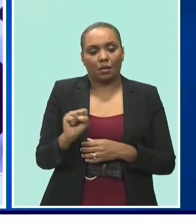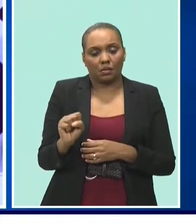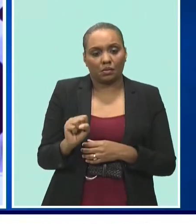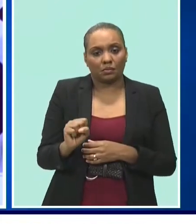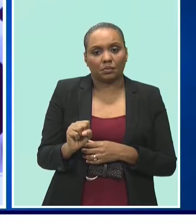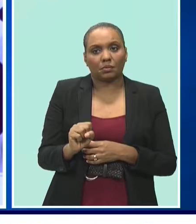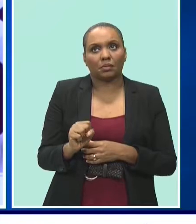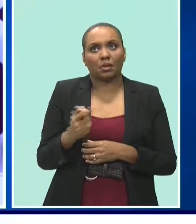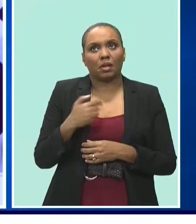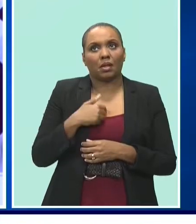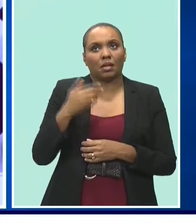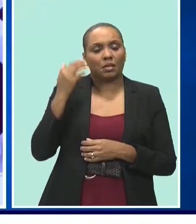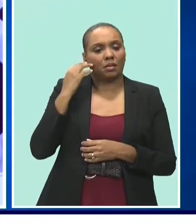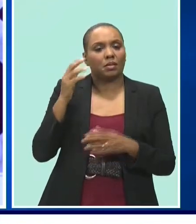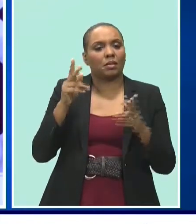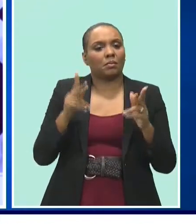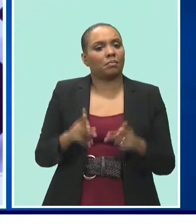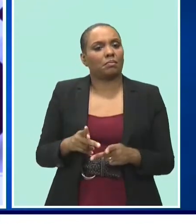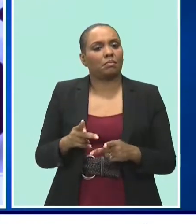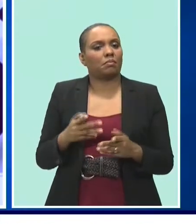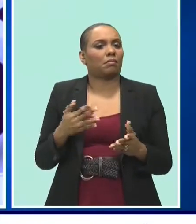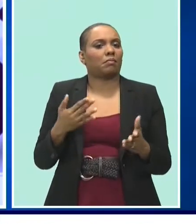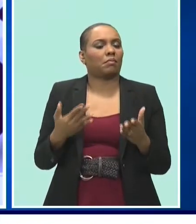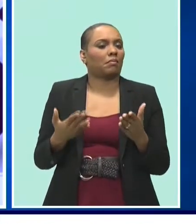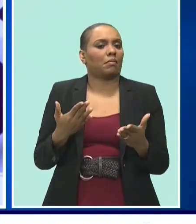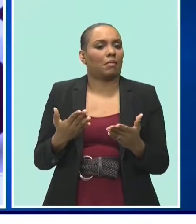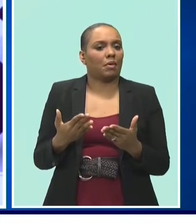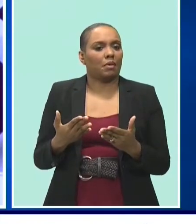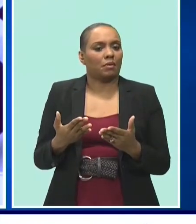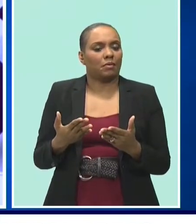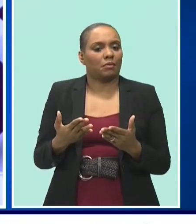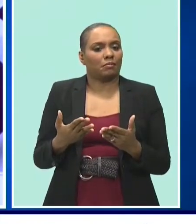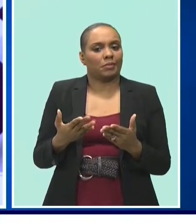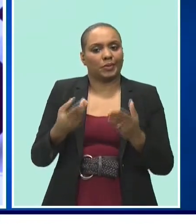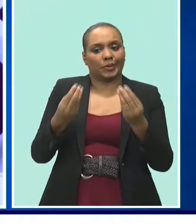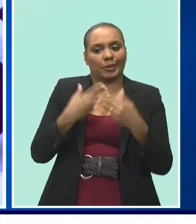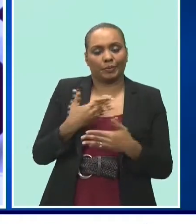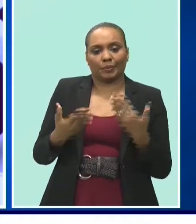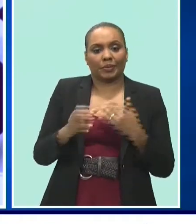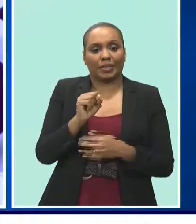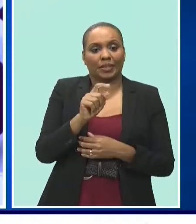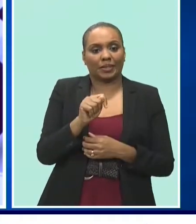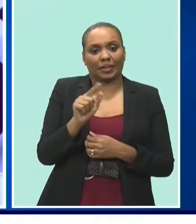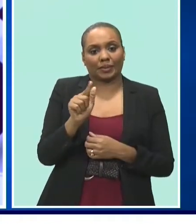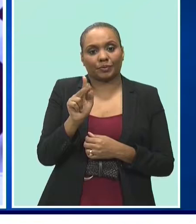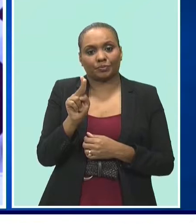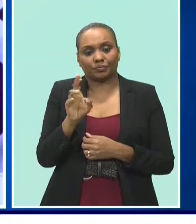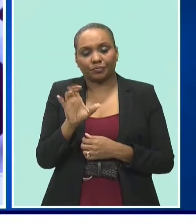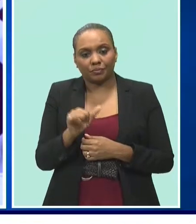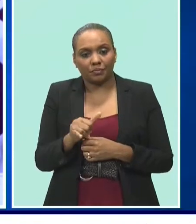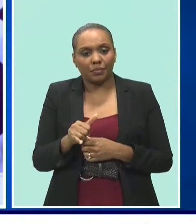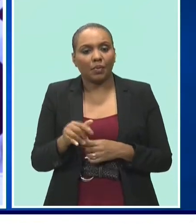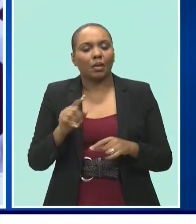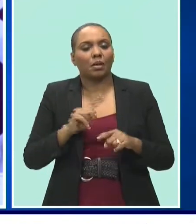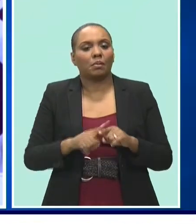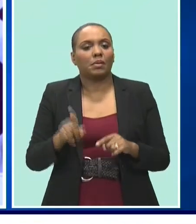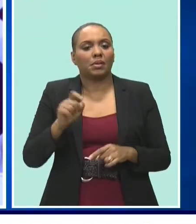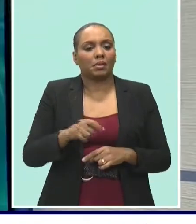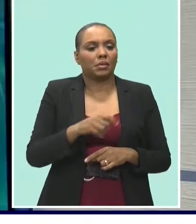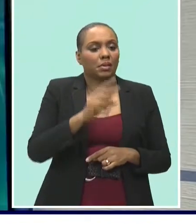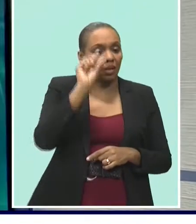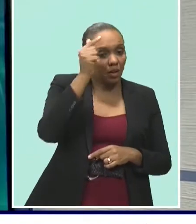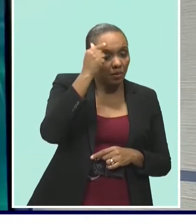sure Peter's going to tell me that he wants to do something in St. Lucie, but it needs to be a public-private